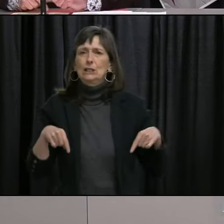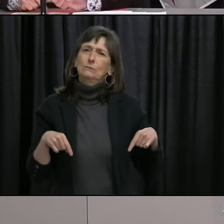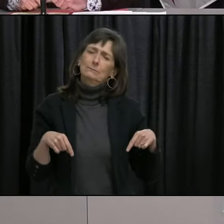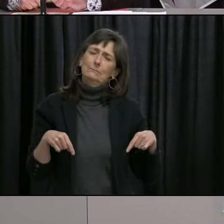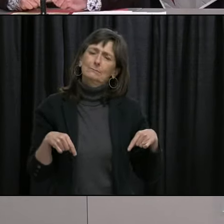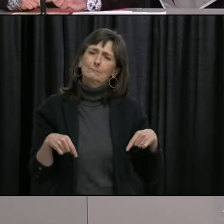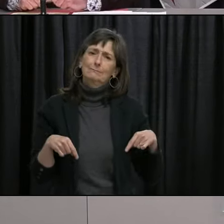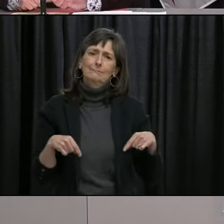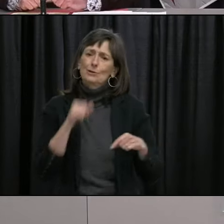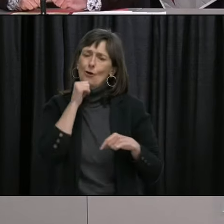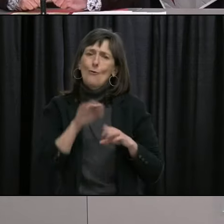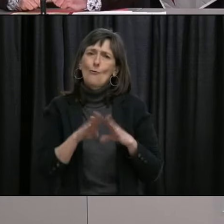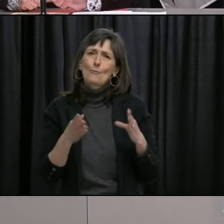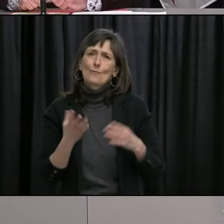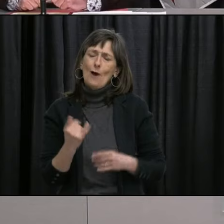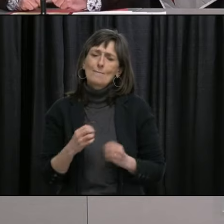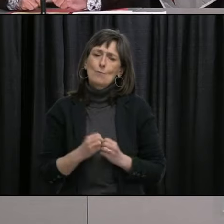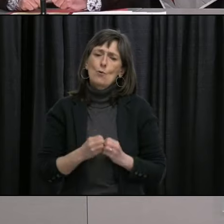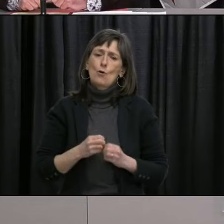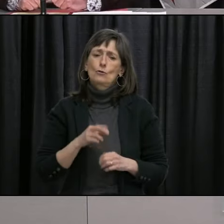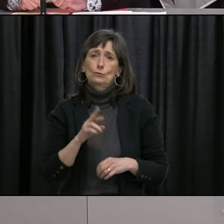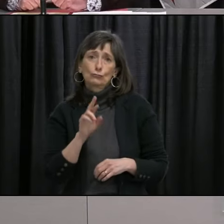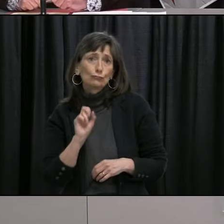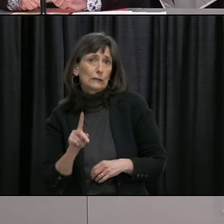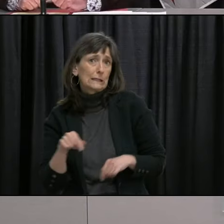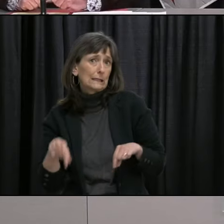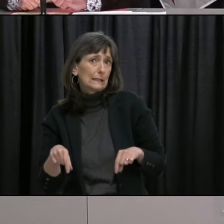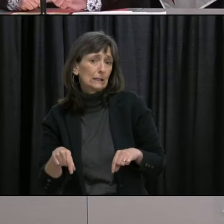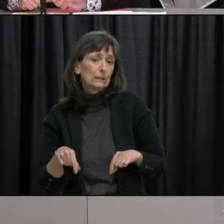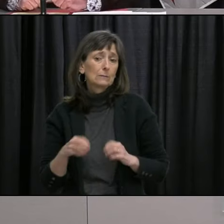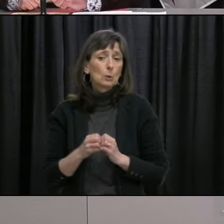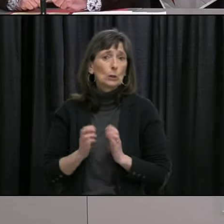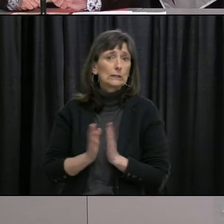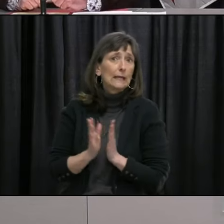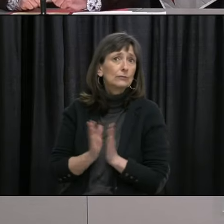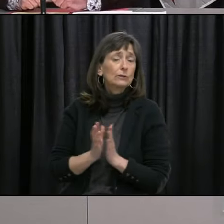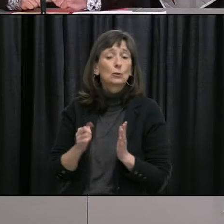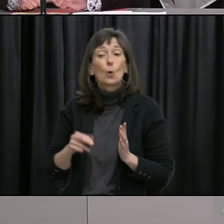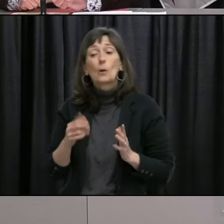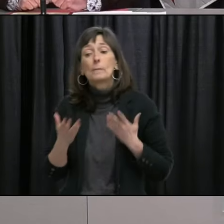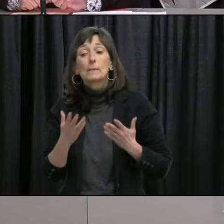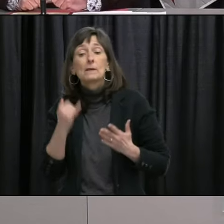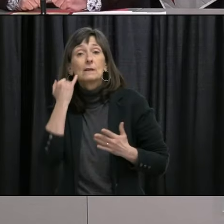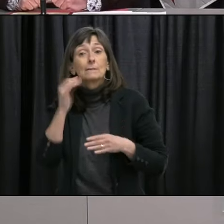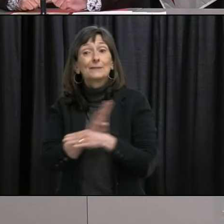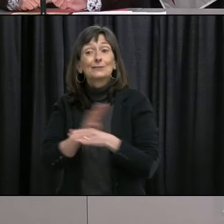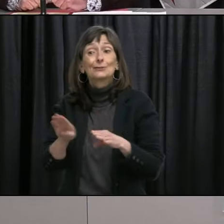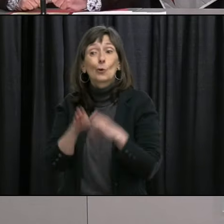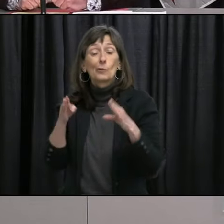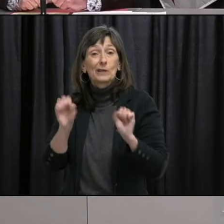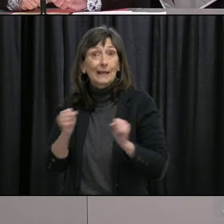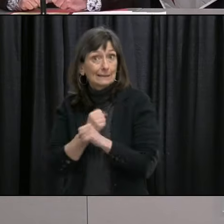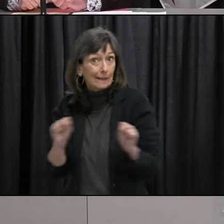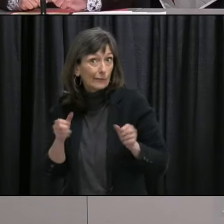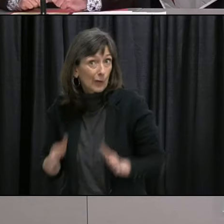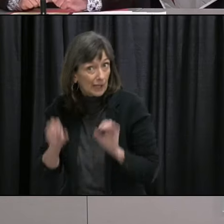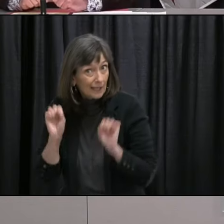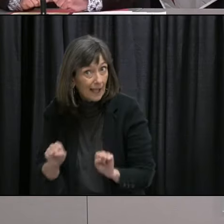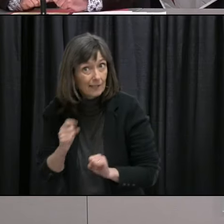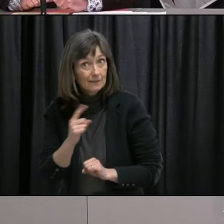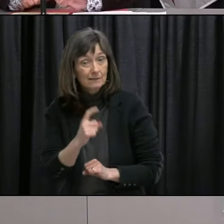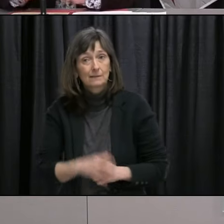than other areas, and has there been consultation with the campground owners about ways that they could possibly do it while minimizing the risks, for example,